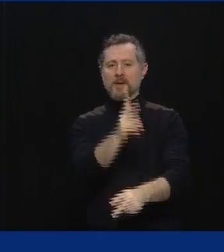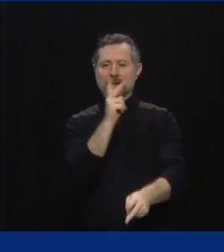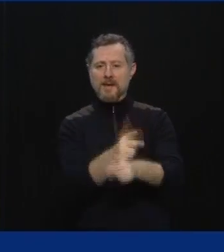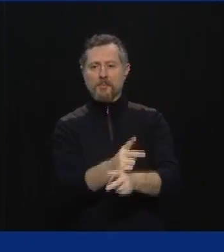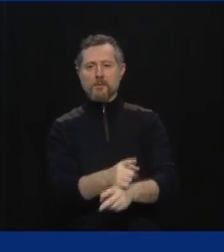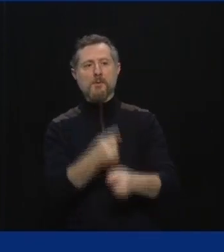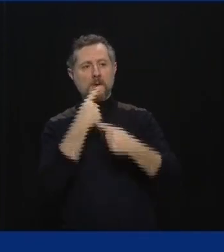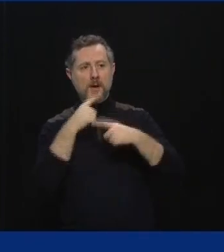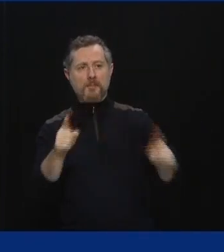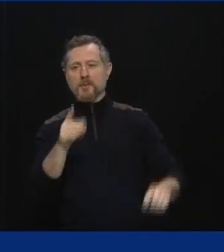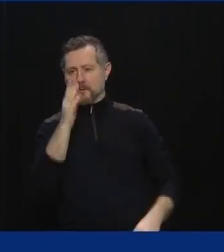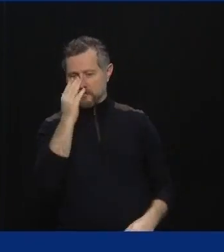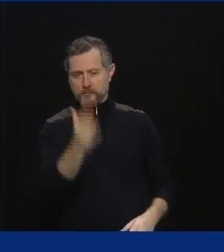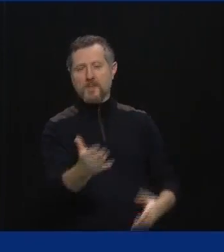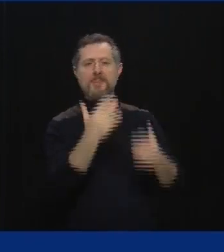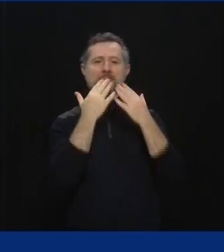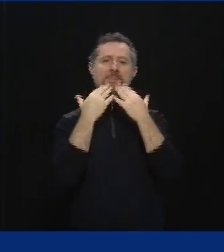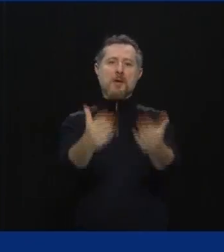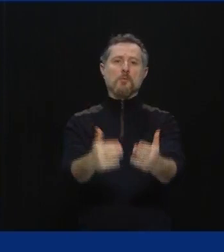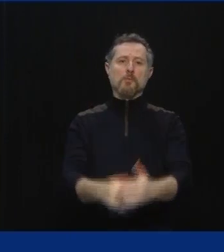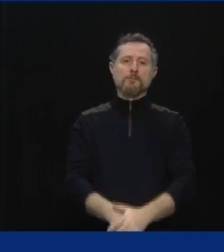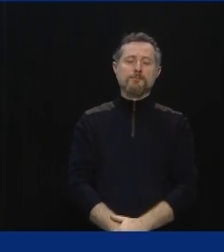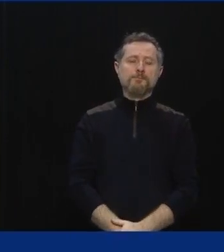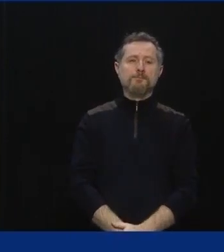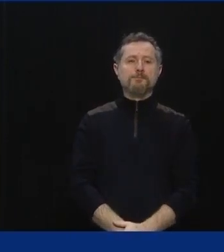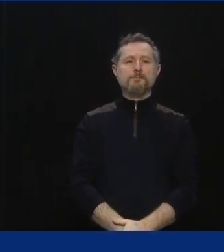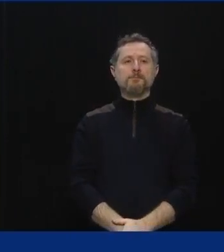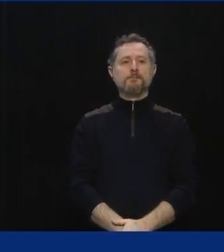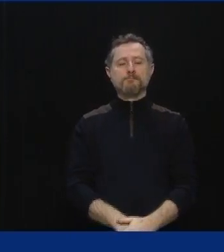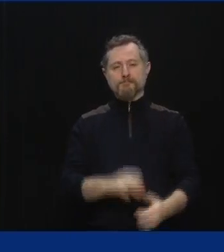still delivering. So thank you.